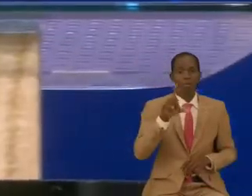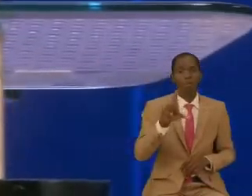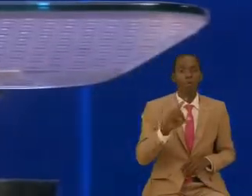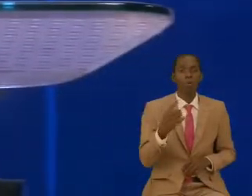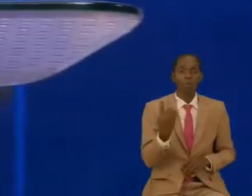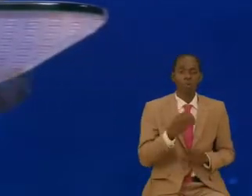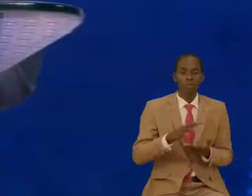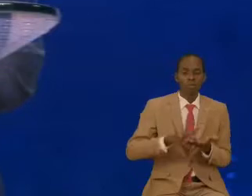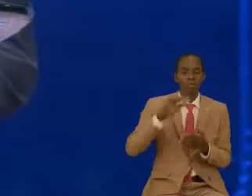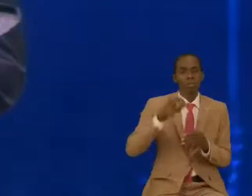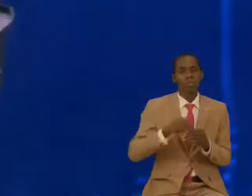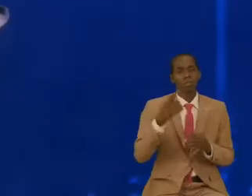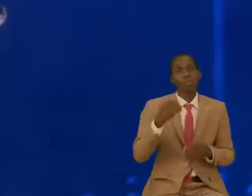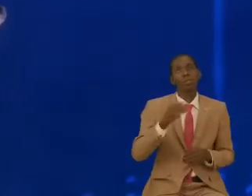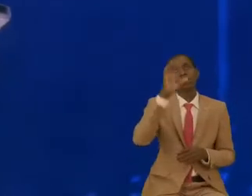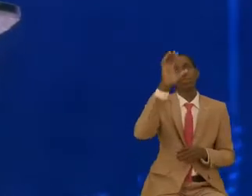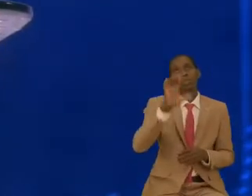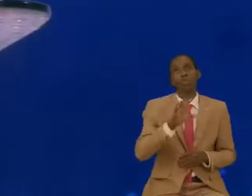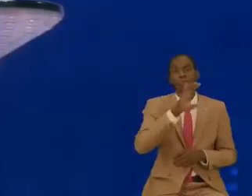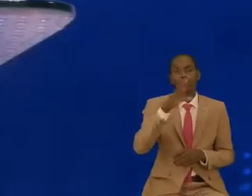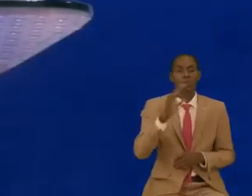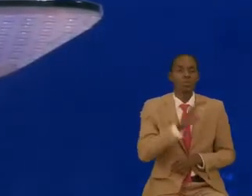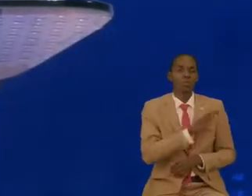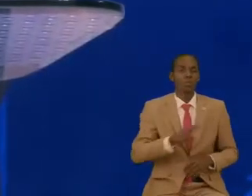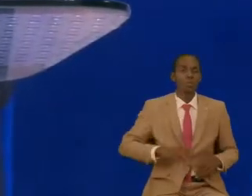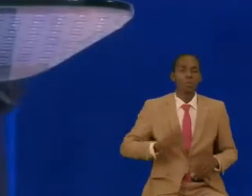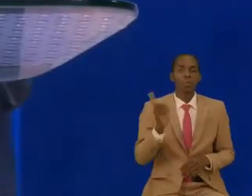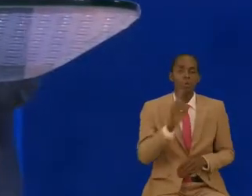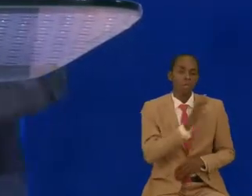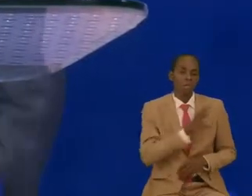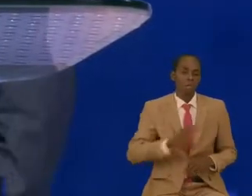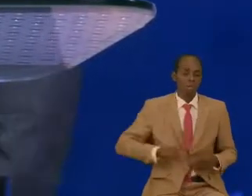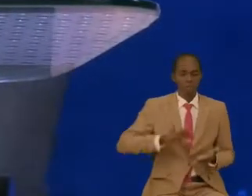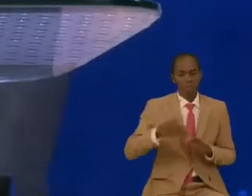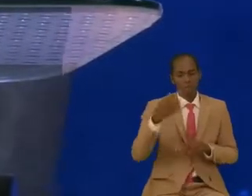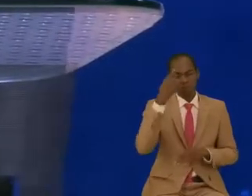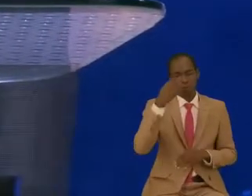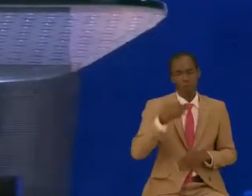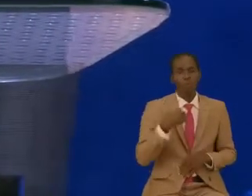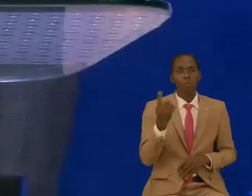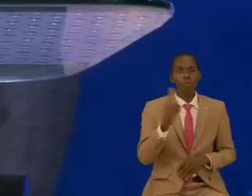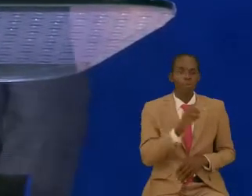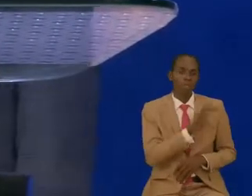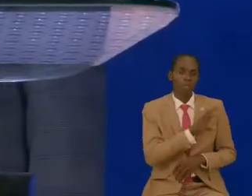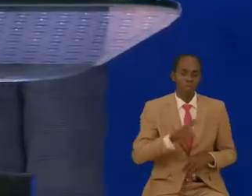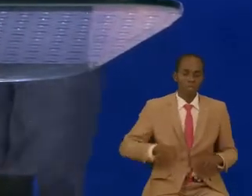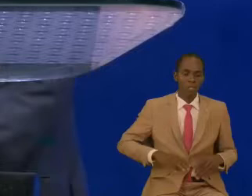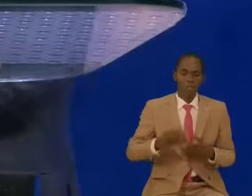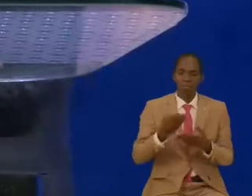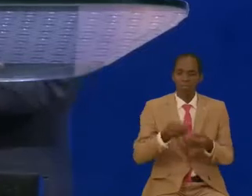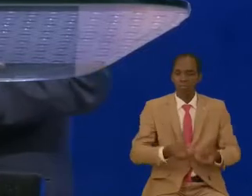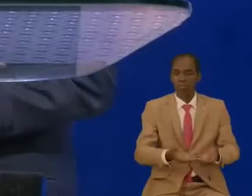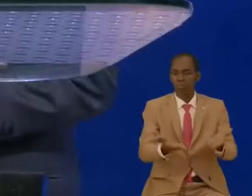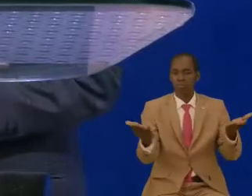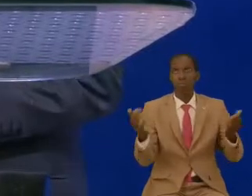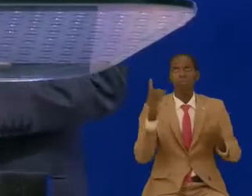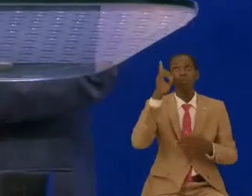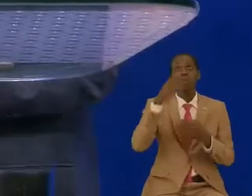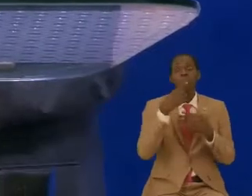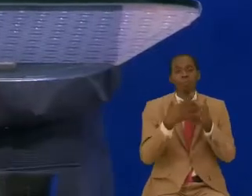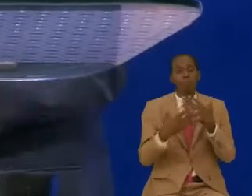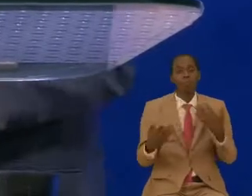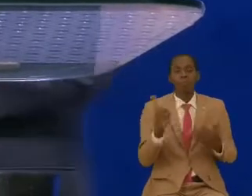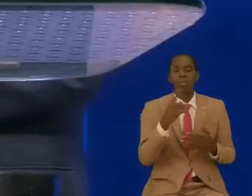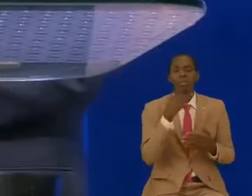cross of Christ. There he died for me. There he shed his blood. There he said, it is